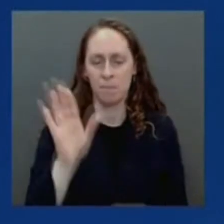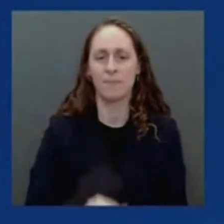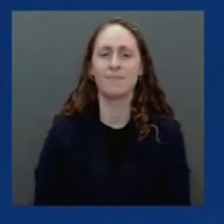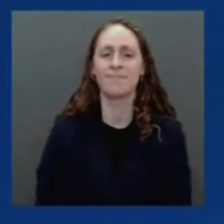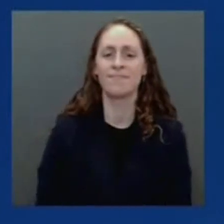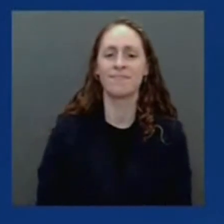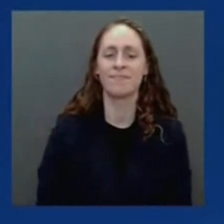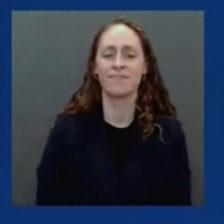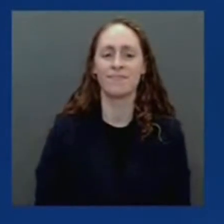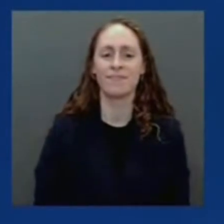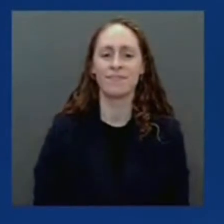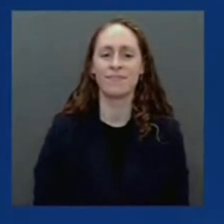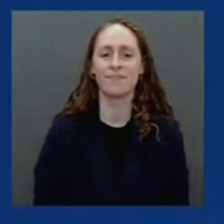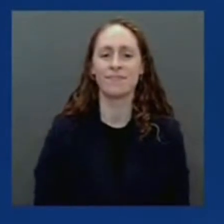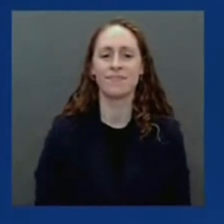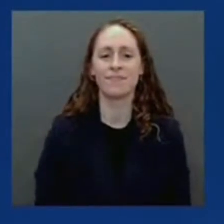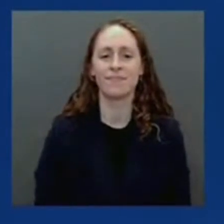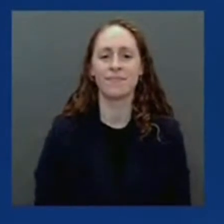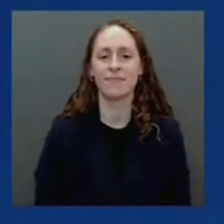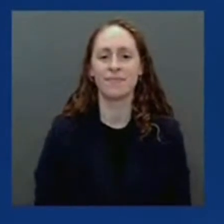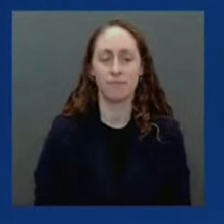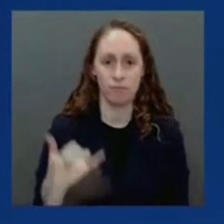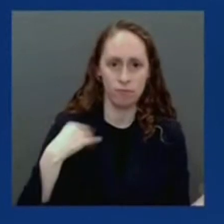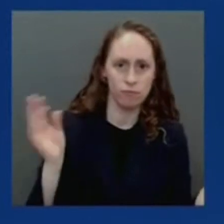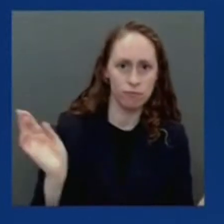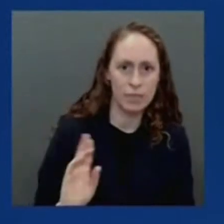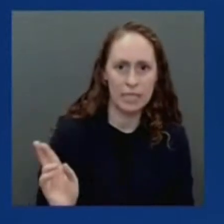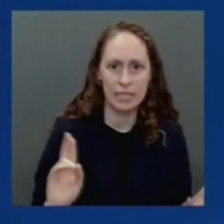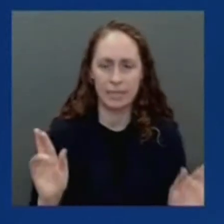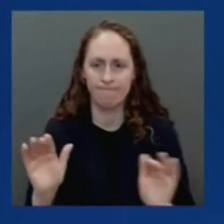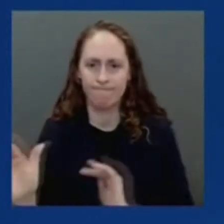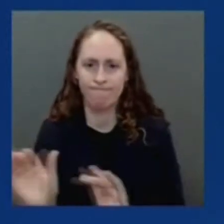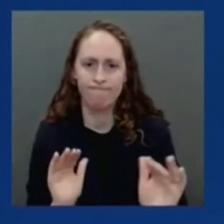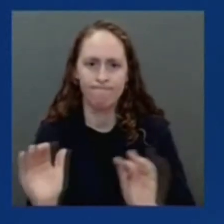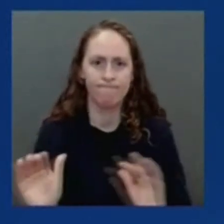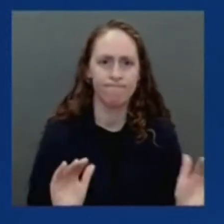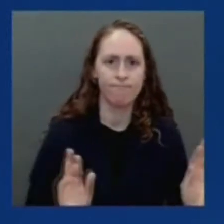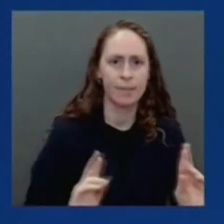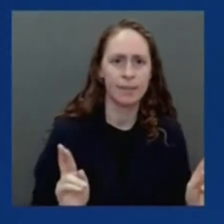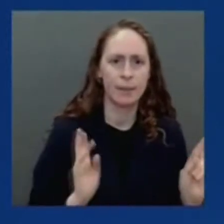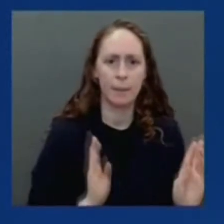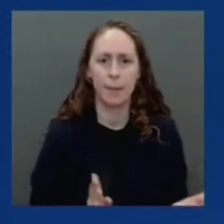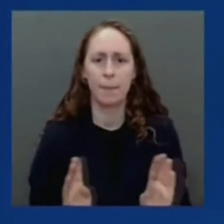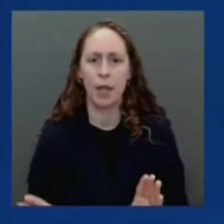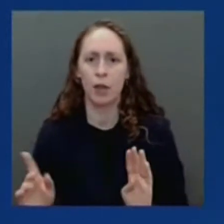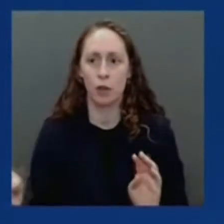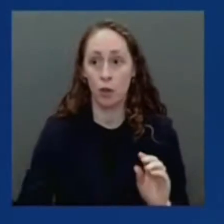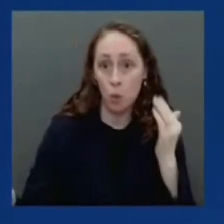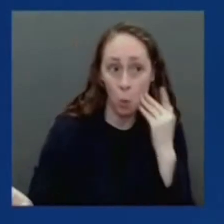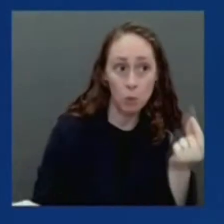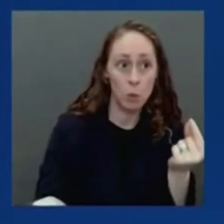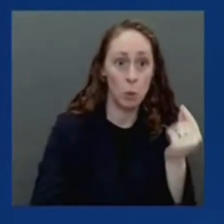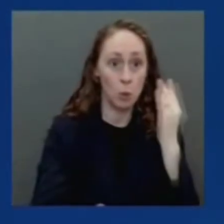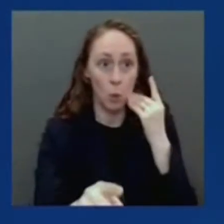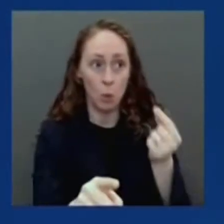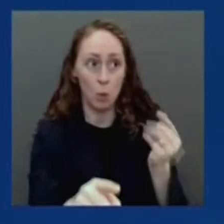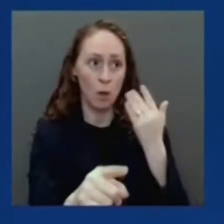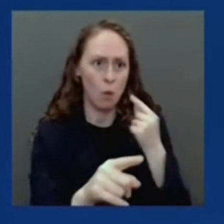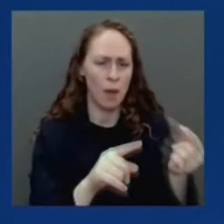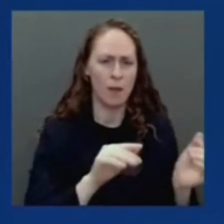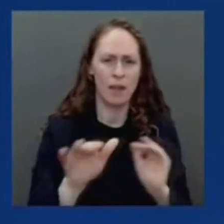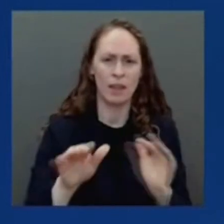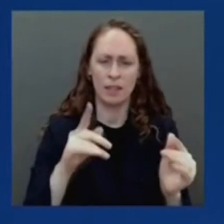practices and applying all the lessons learned over the last 12 months to ensure getting kids under 5 the protection of vaccine is